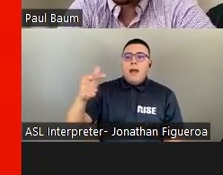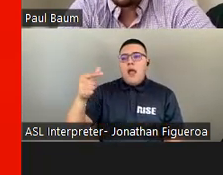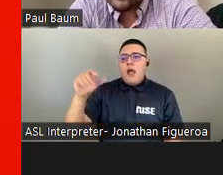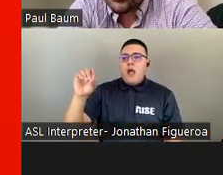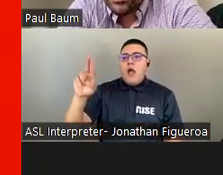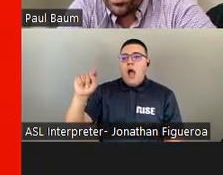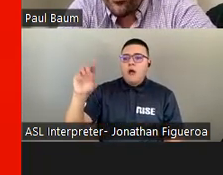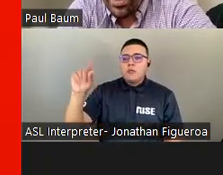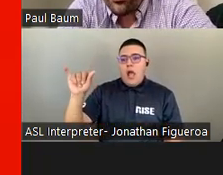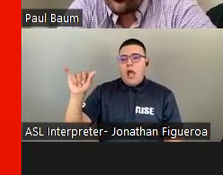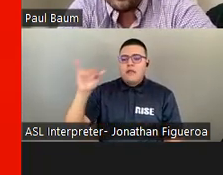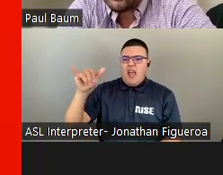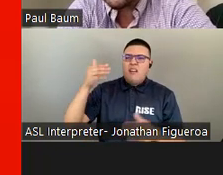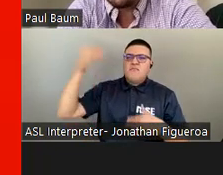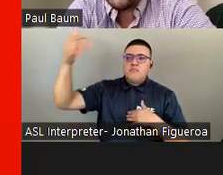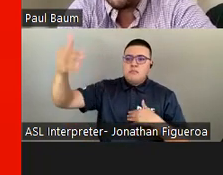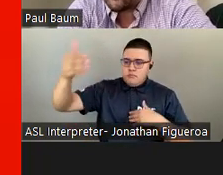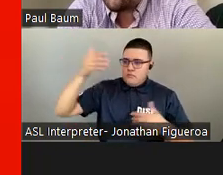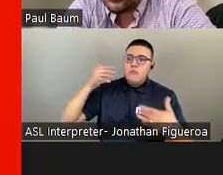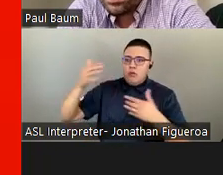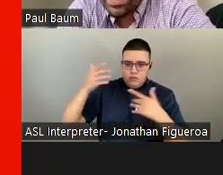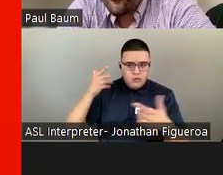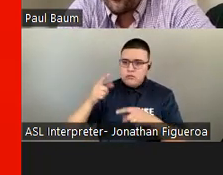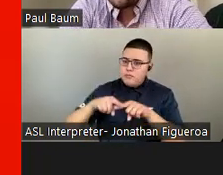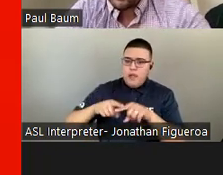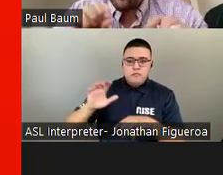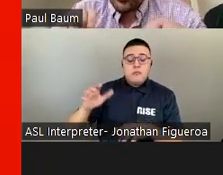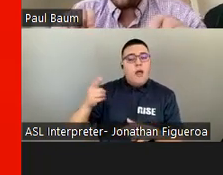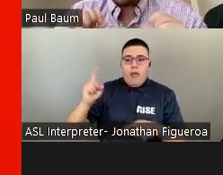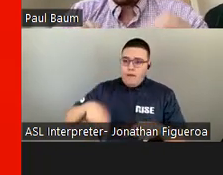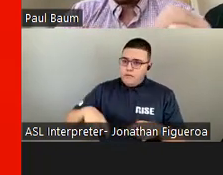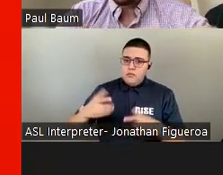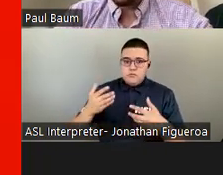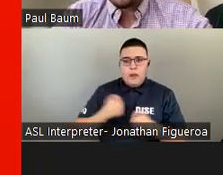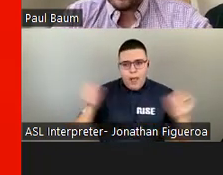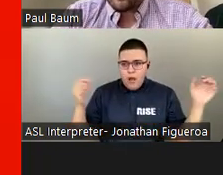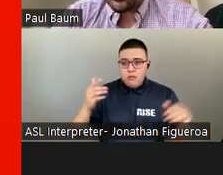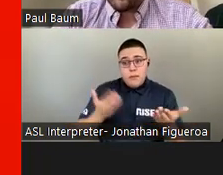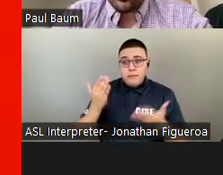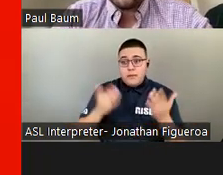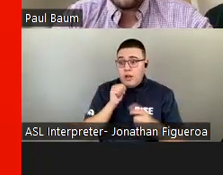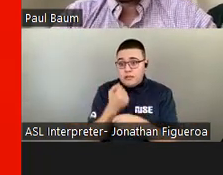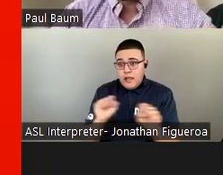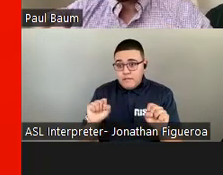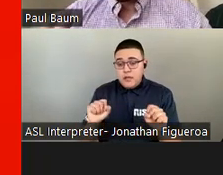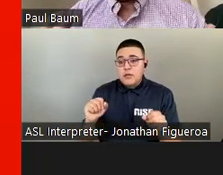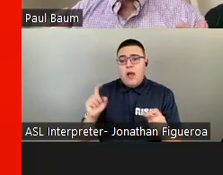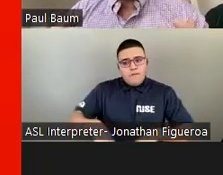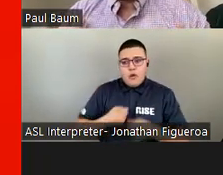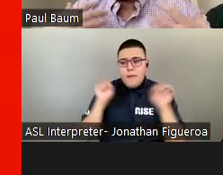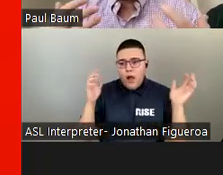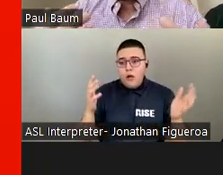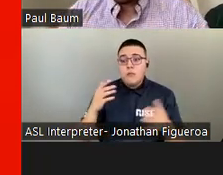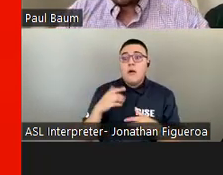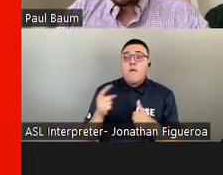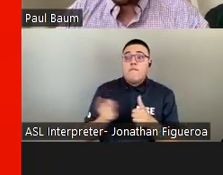with, you just need to come out, because it may not be safe. However, the first step in the process is